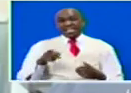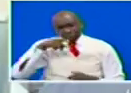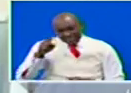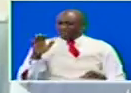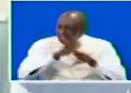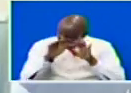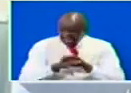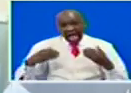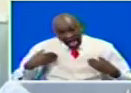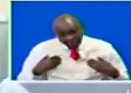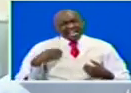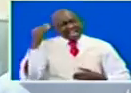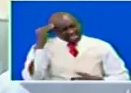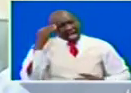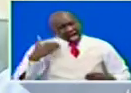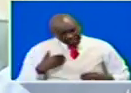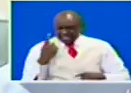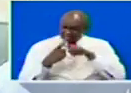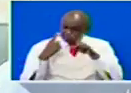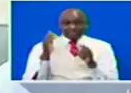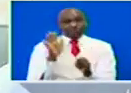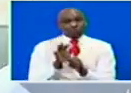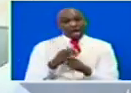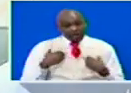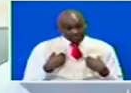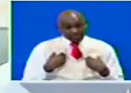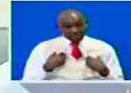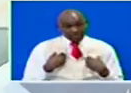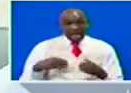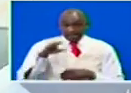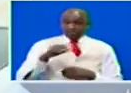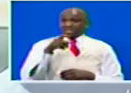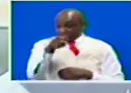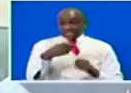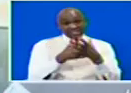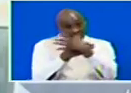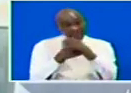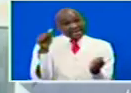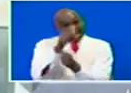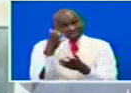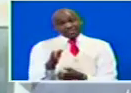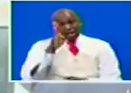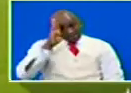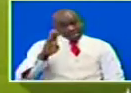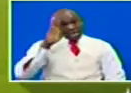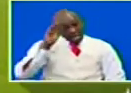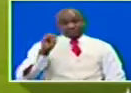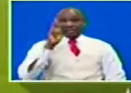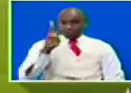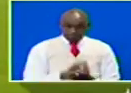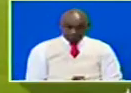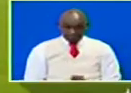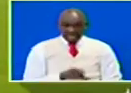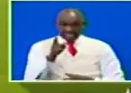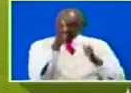the tools, he has the knowledge, he has vast experience, especially on these German vehicles, the BMWs and Mercedes. The volunteer,